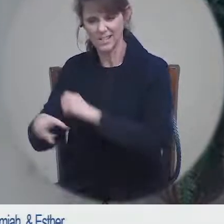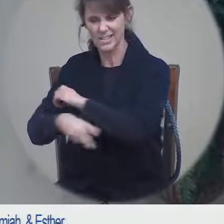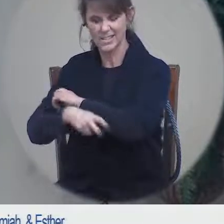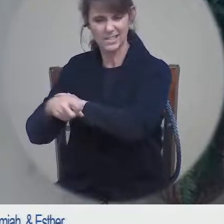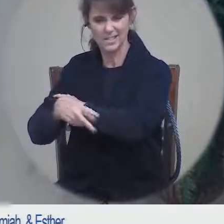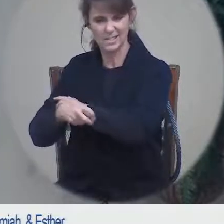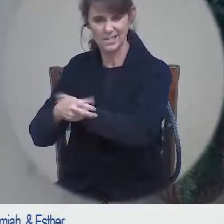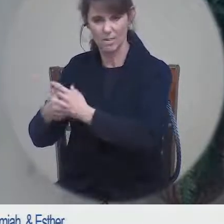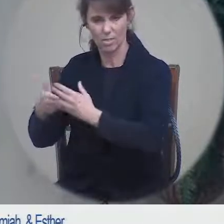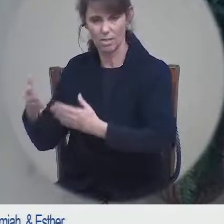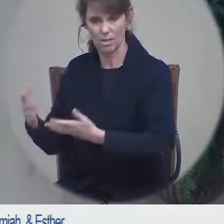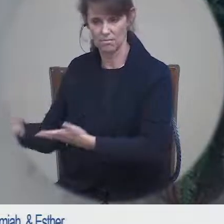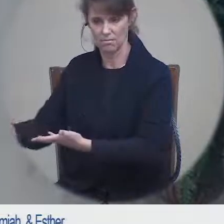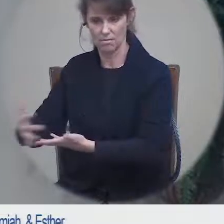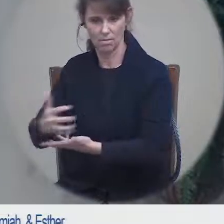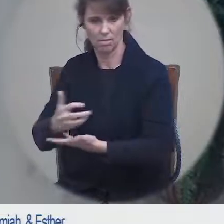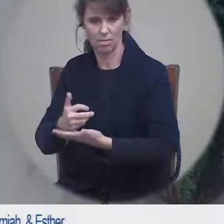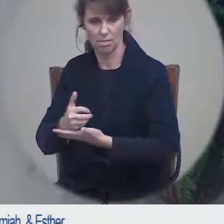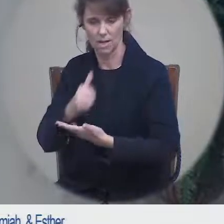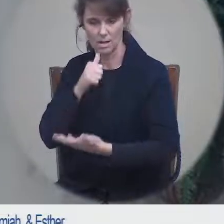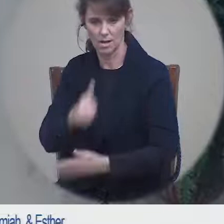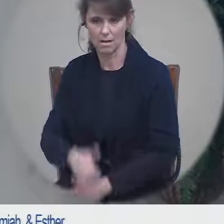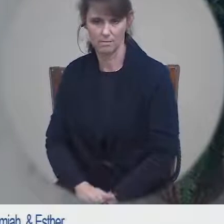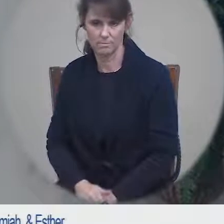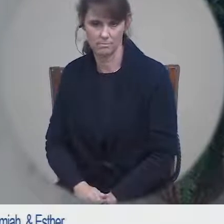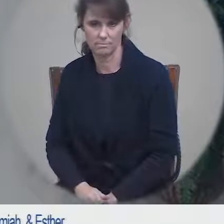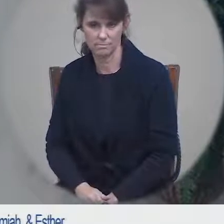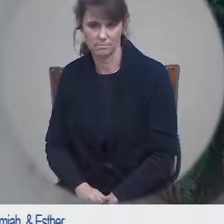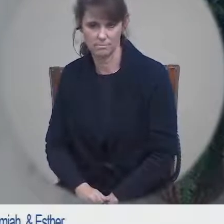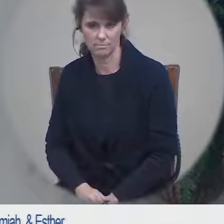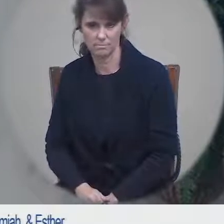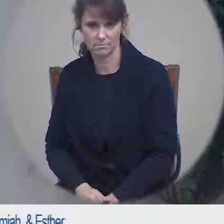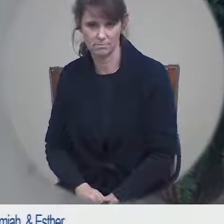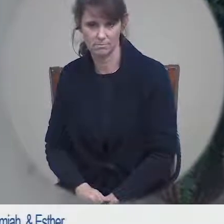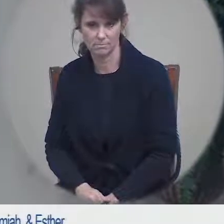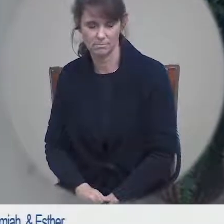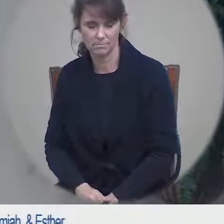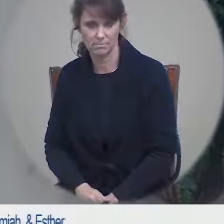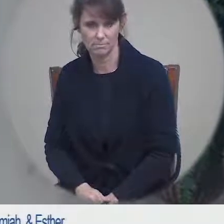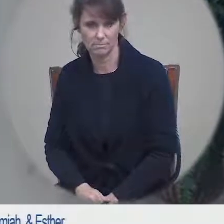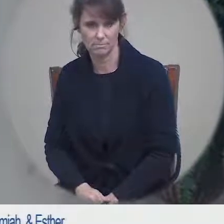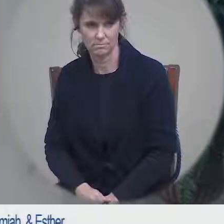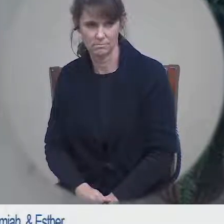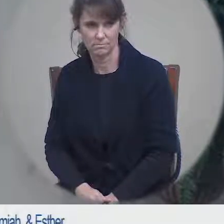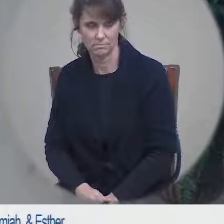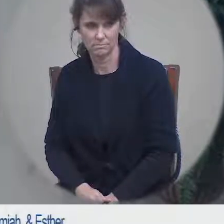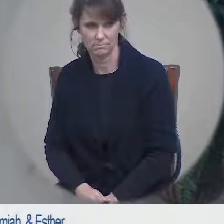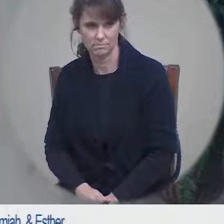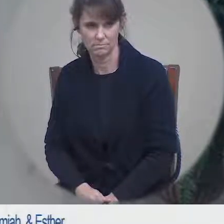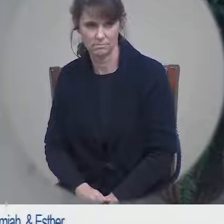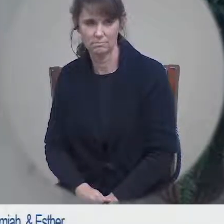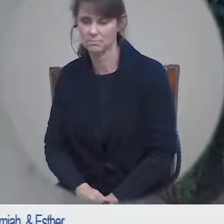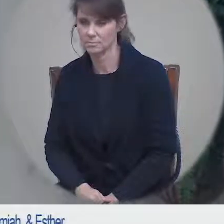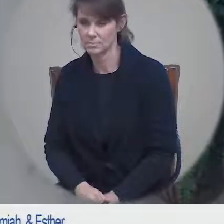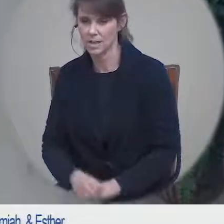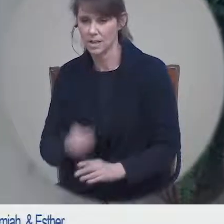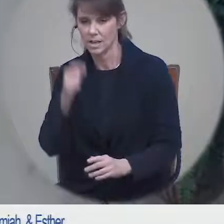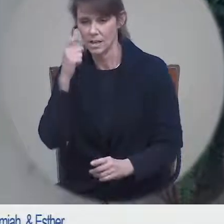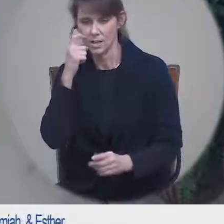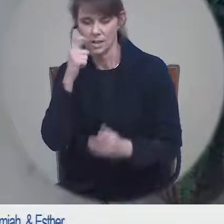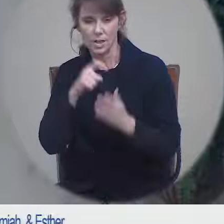wicked plot and those who aligned themselves with him. Now, one other thing in chapter